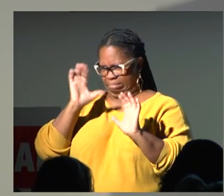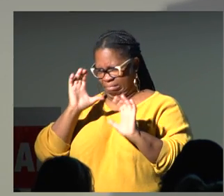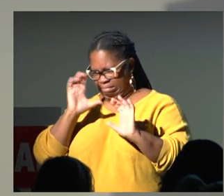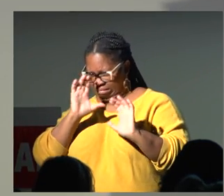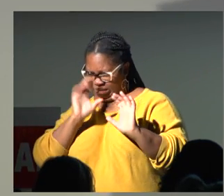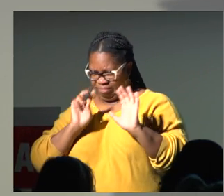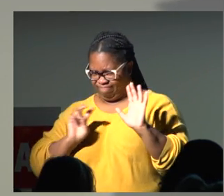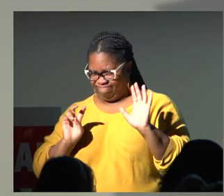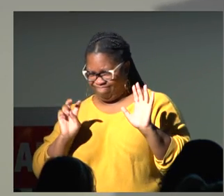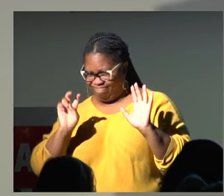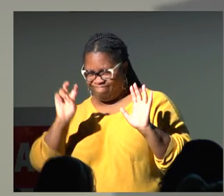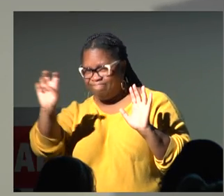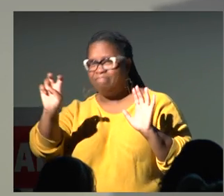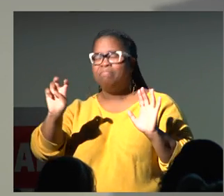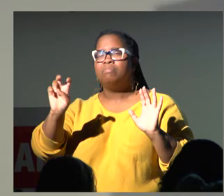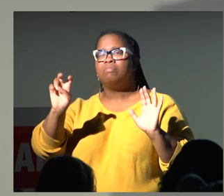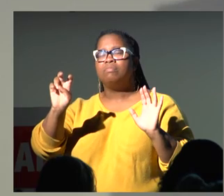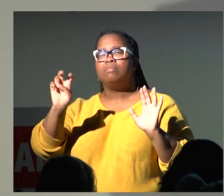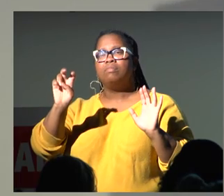to someday